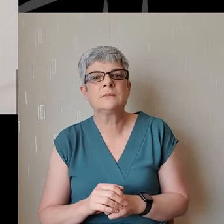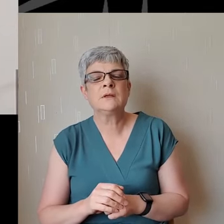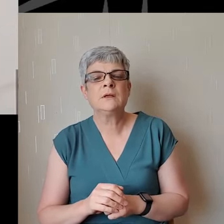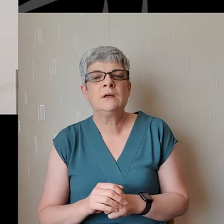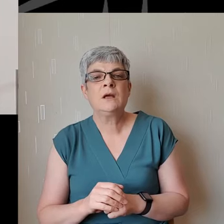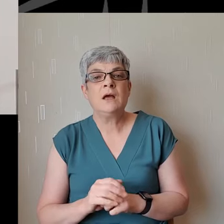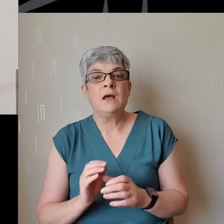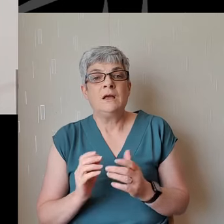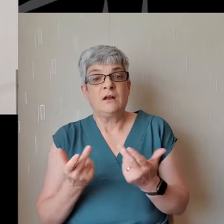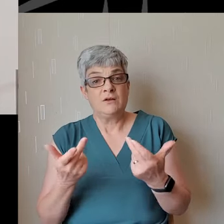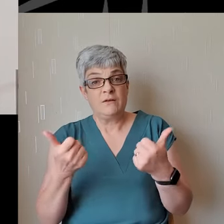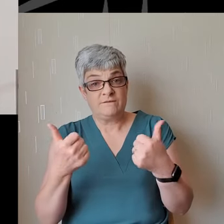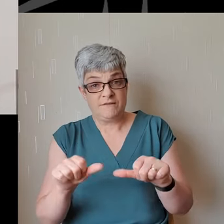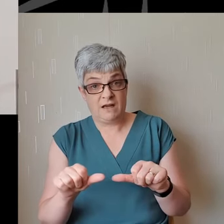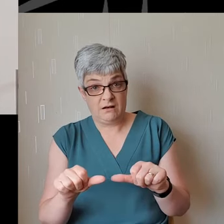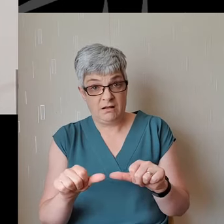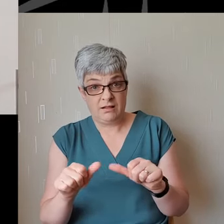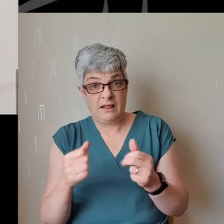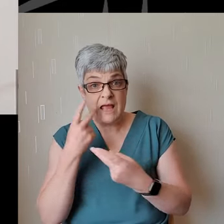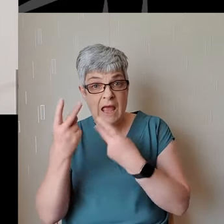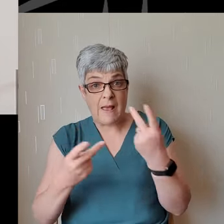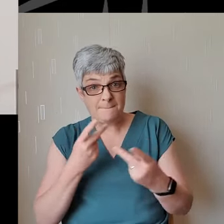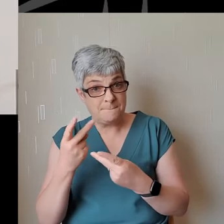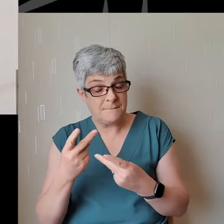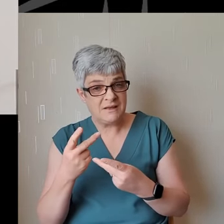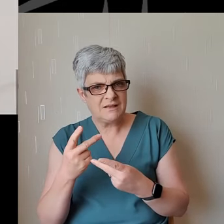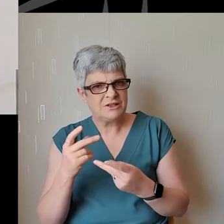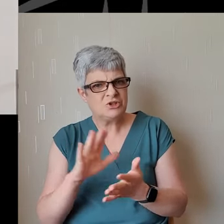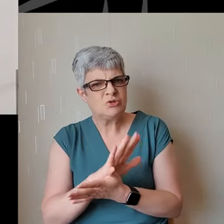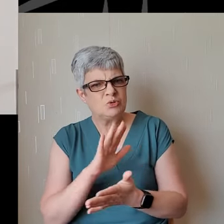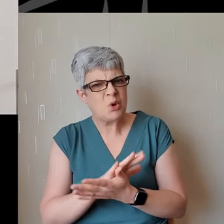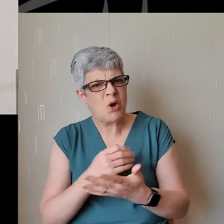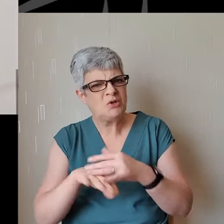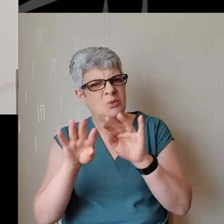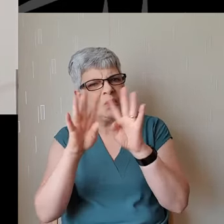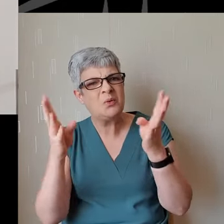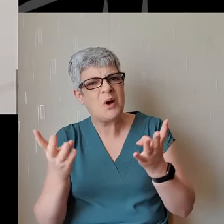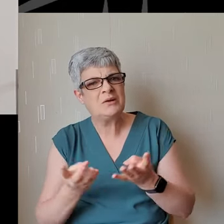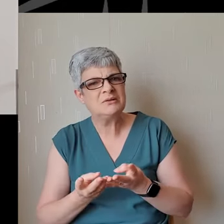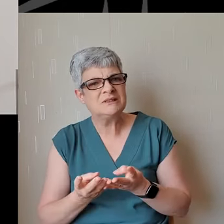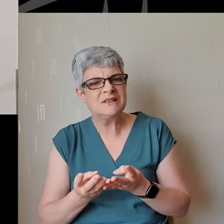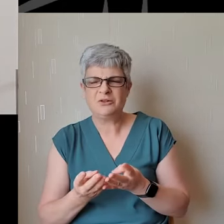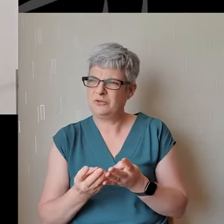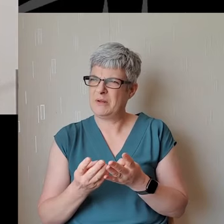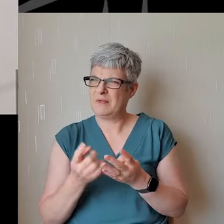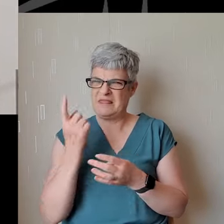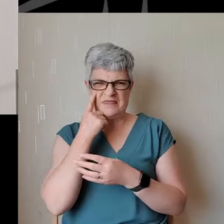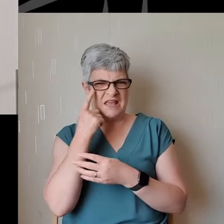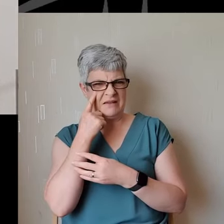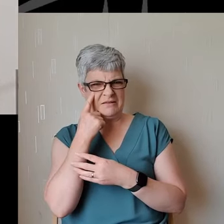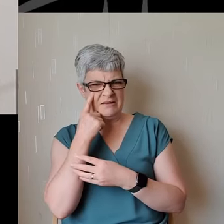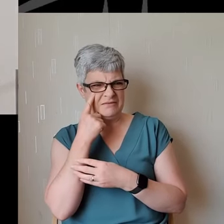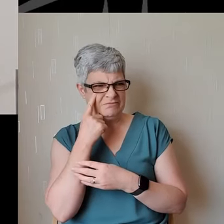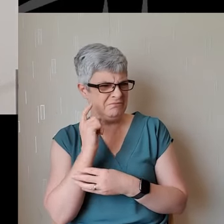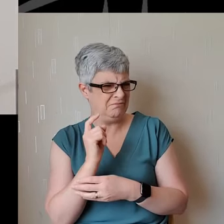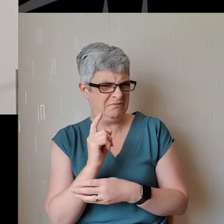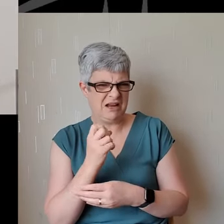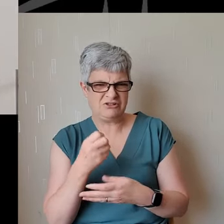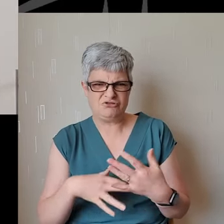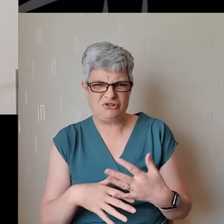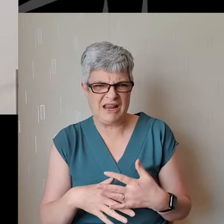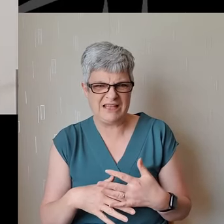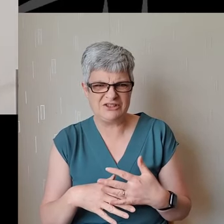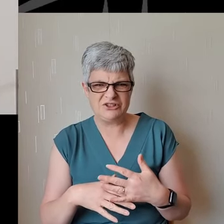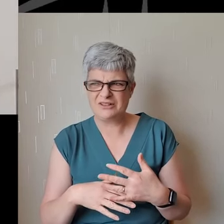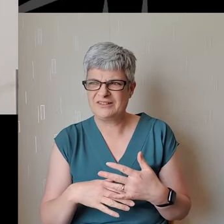Now, our closing hymn is Joy to the World. Now, you might have thought I'd lost my sense of the time of year